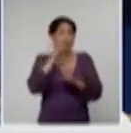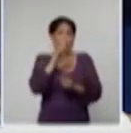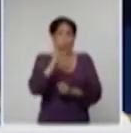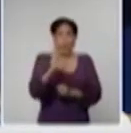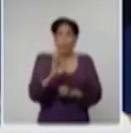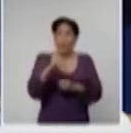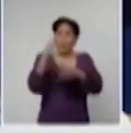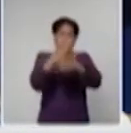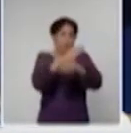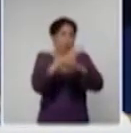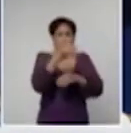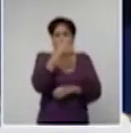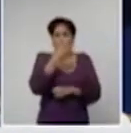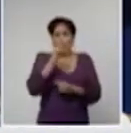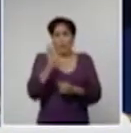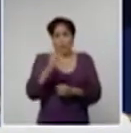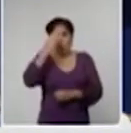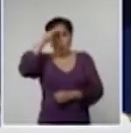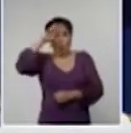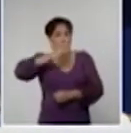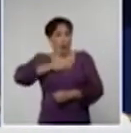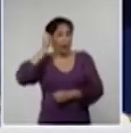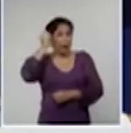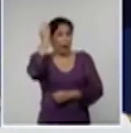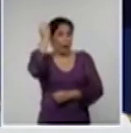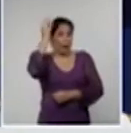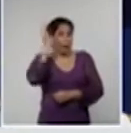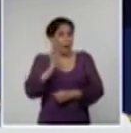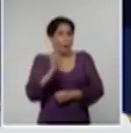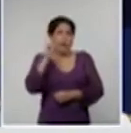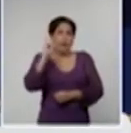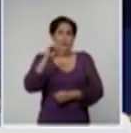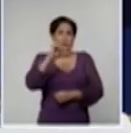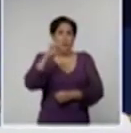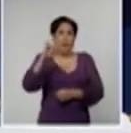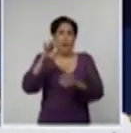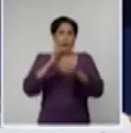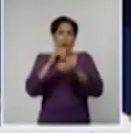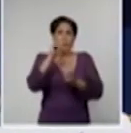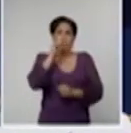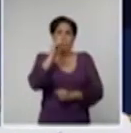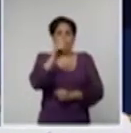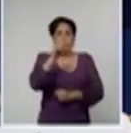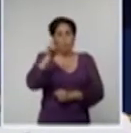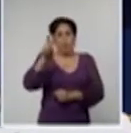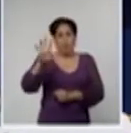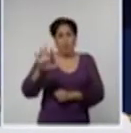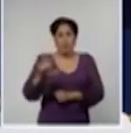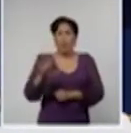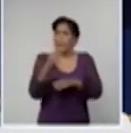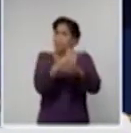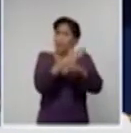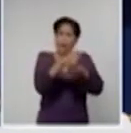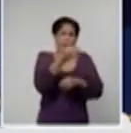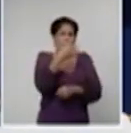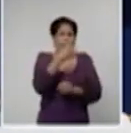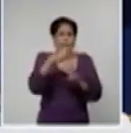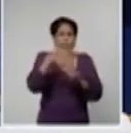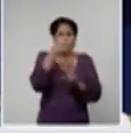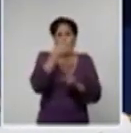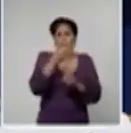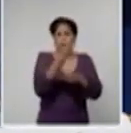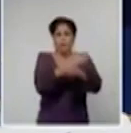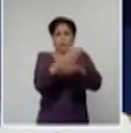convalescent plasma serum, which is also administered to patients who are in serious and